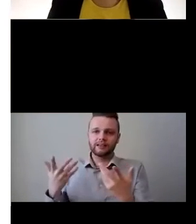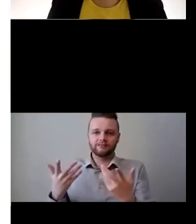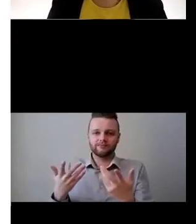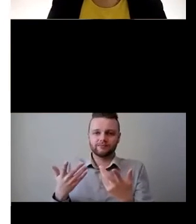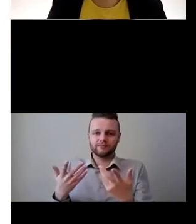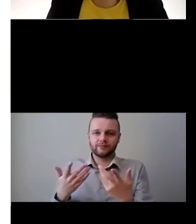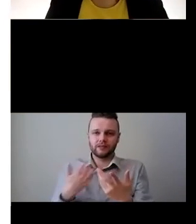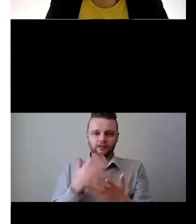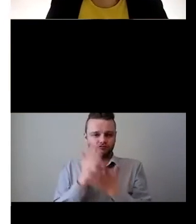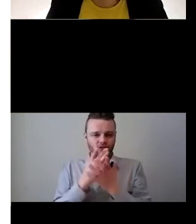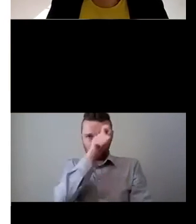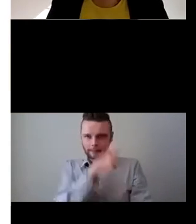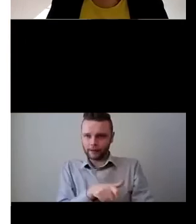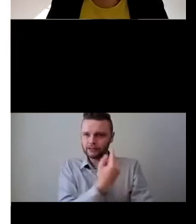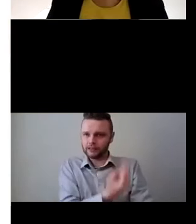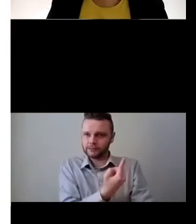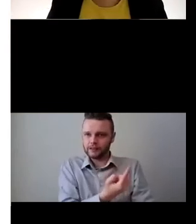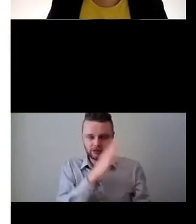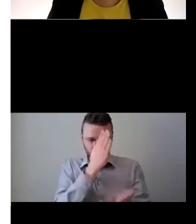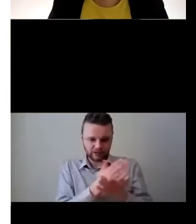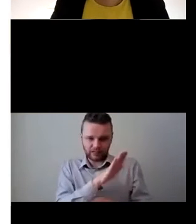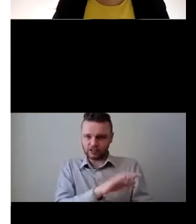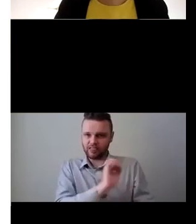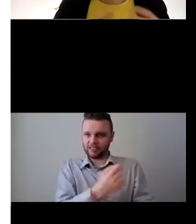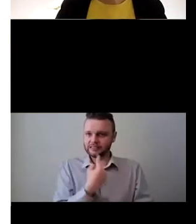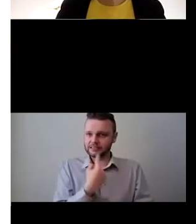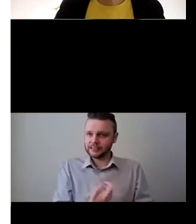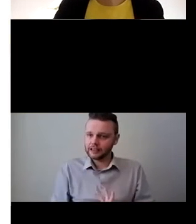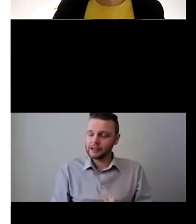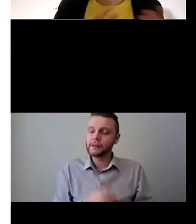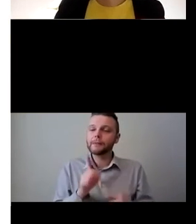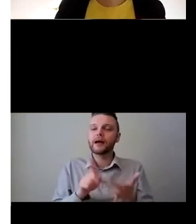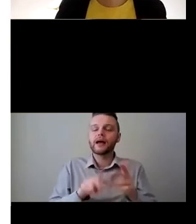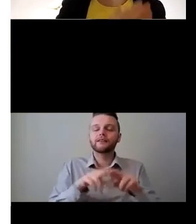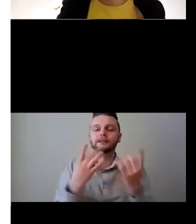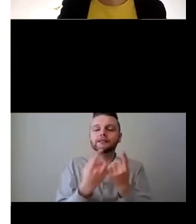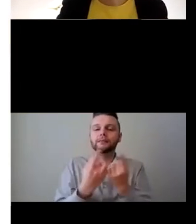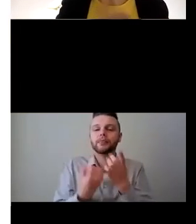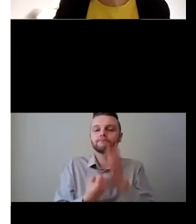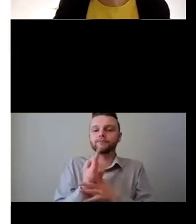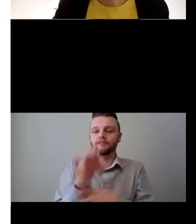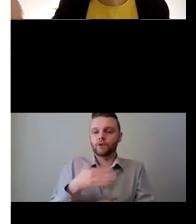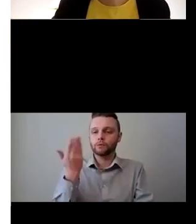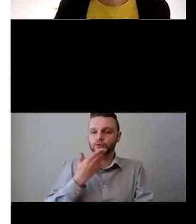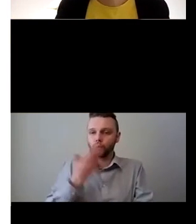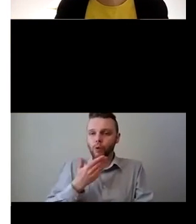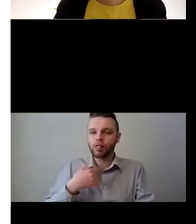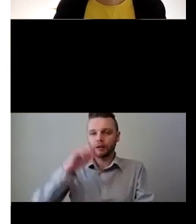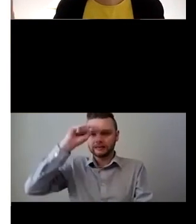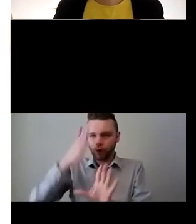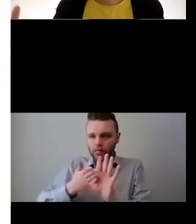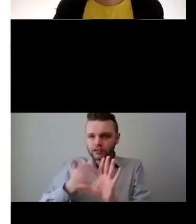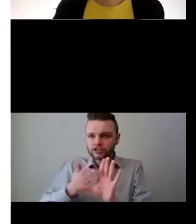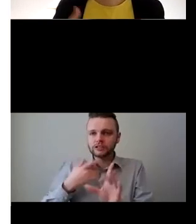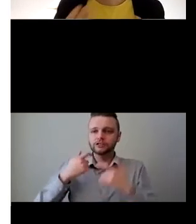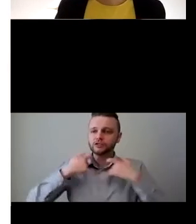to the person themselves, trust in the child and what they're saying. But if there's something that comes from the school, the psychologist, the